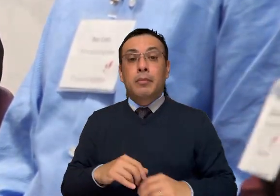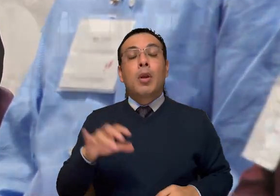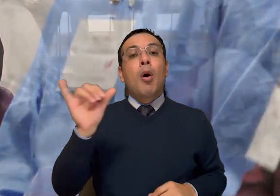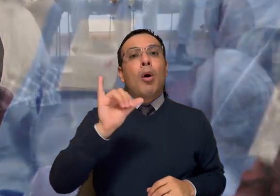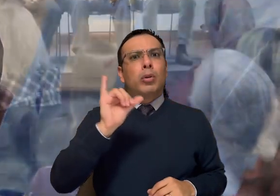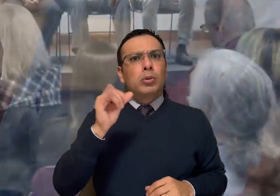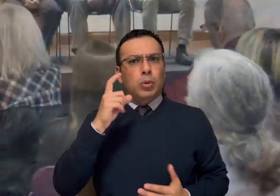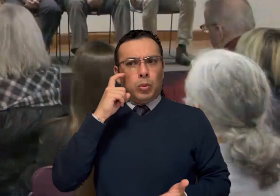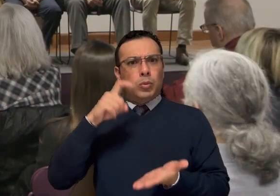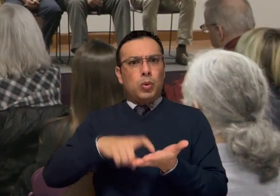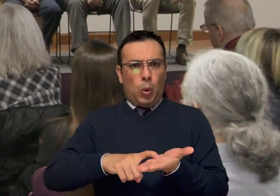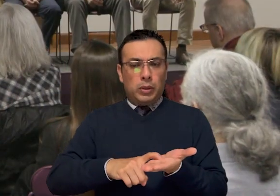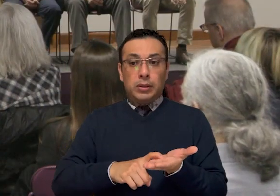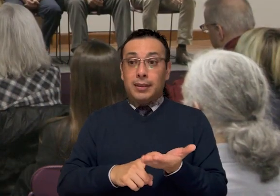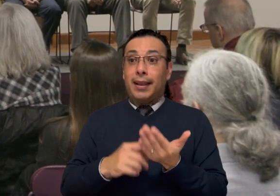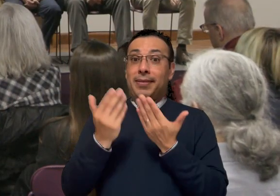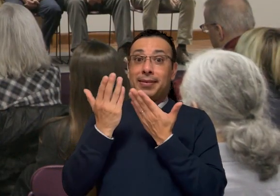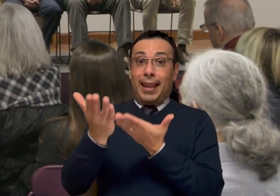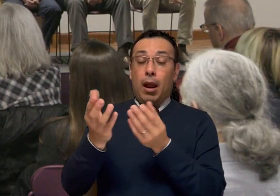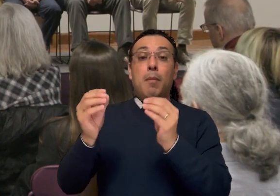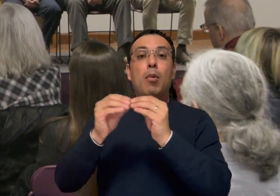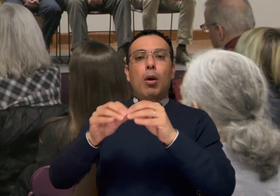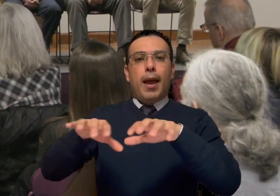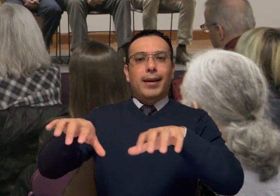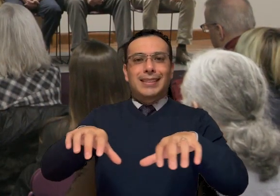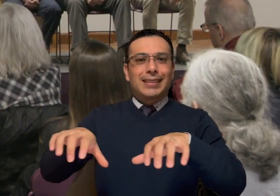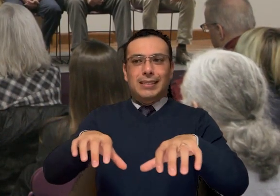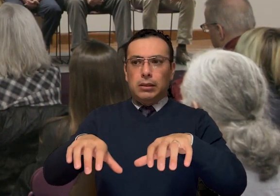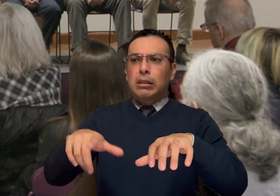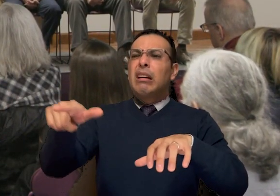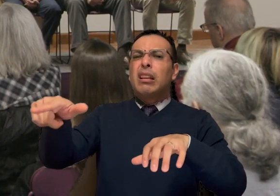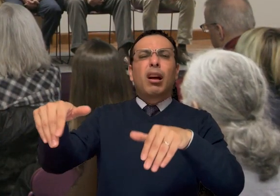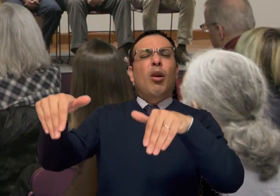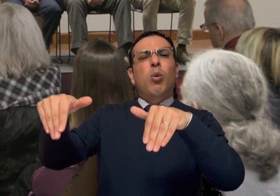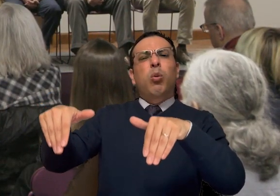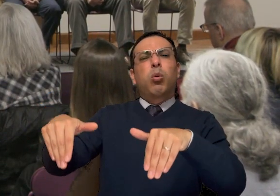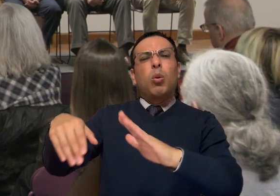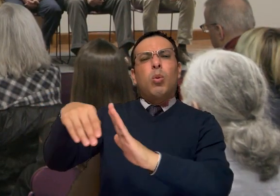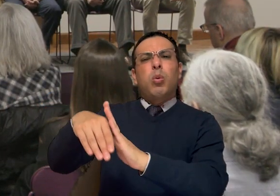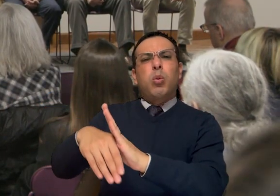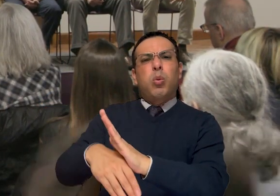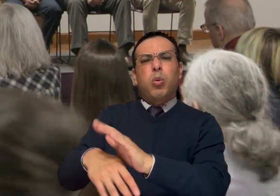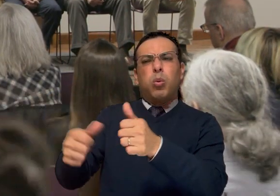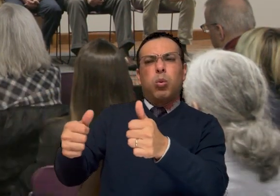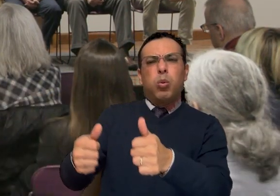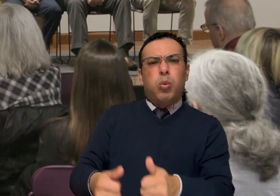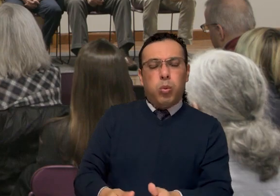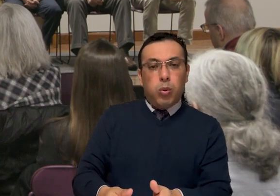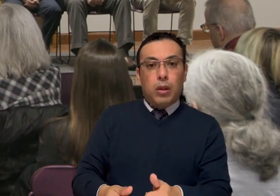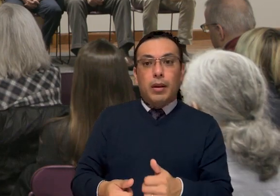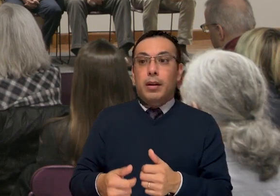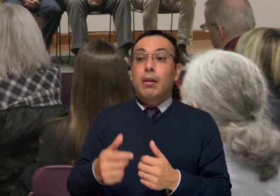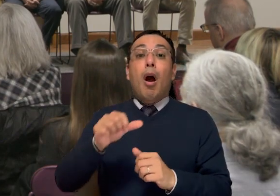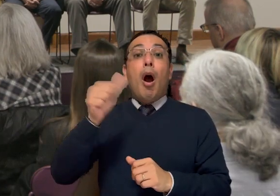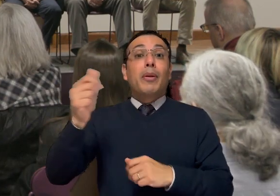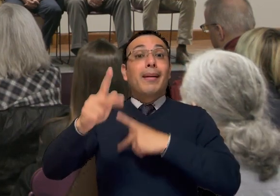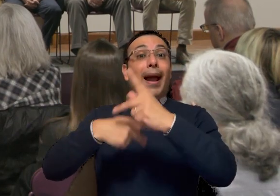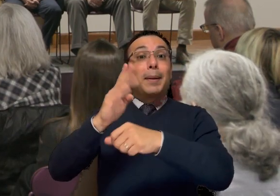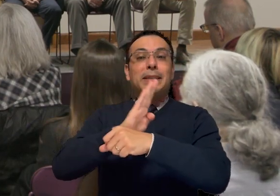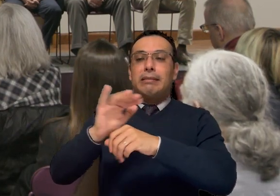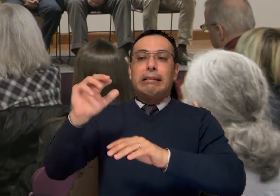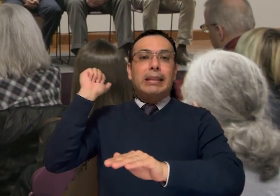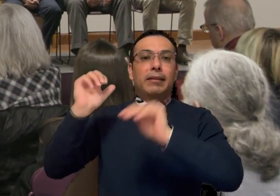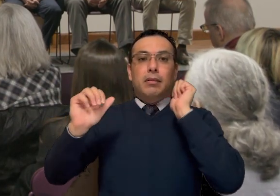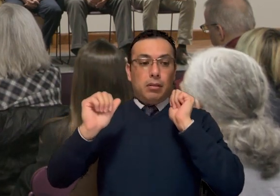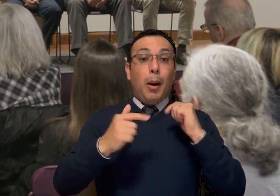become quite run down, where maybe other industries had left the area, bringing new industry helped revitalize. So areas such